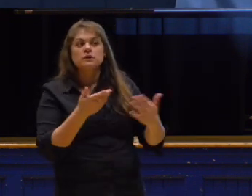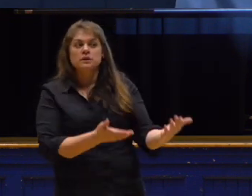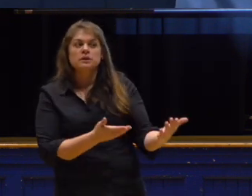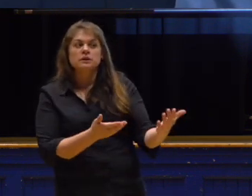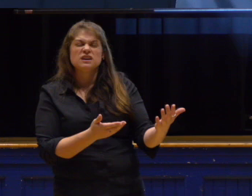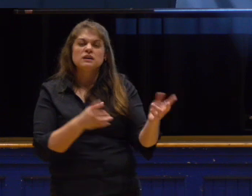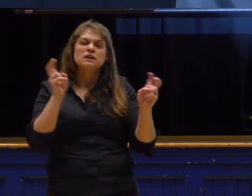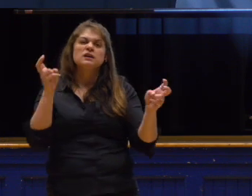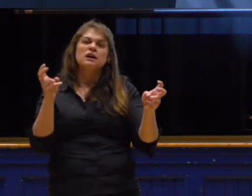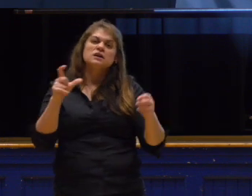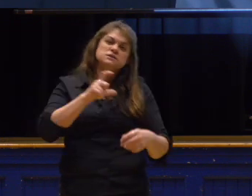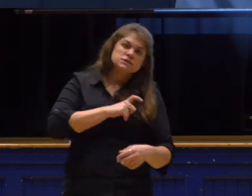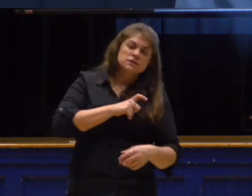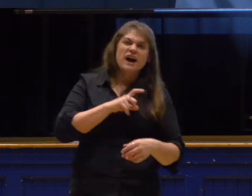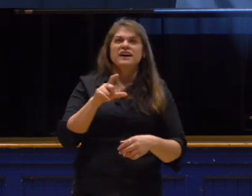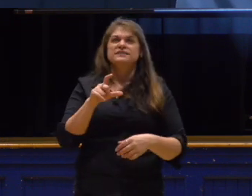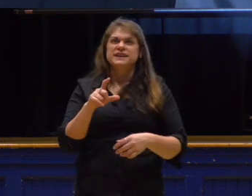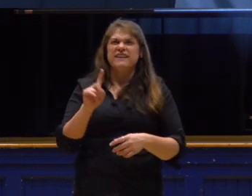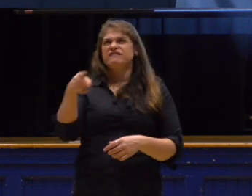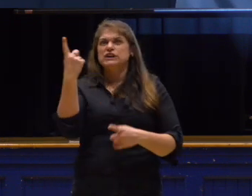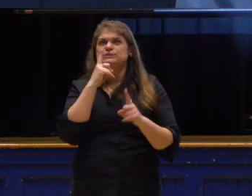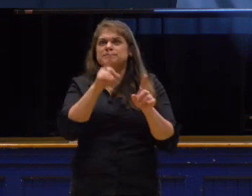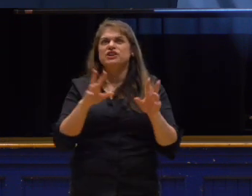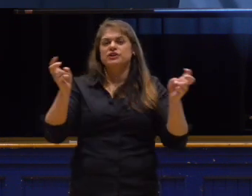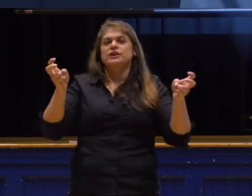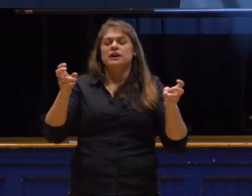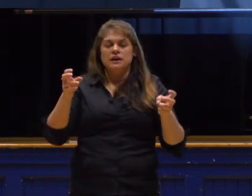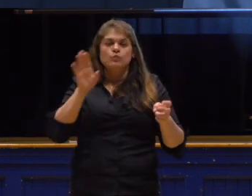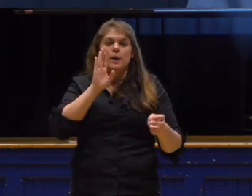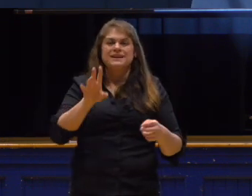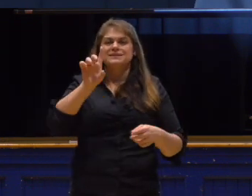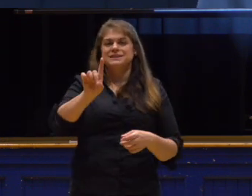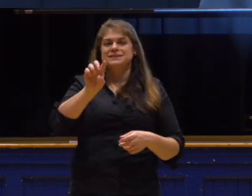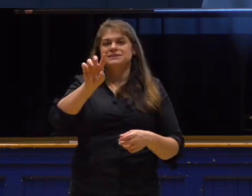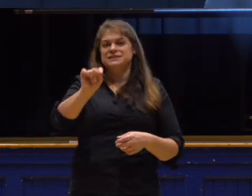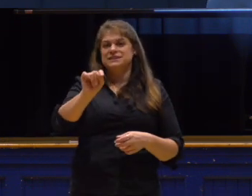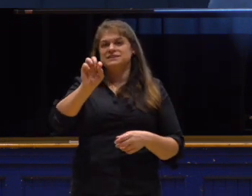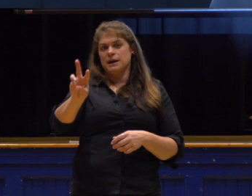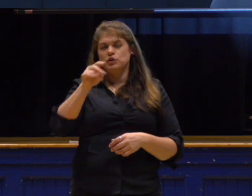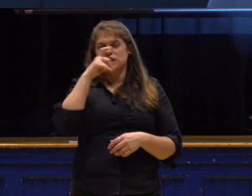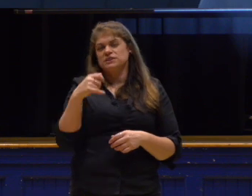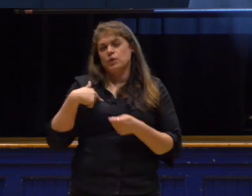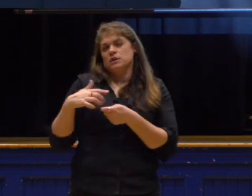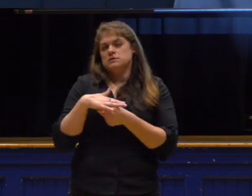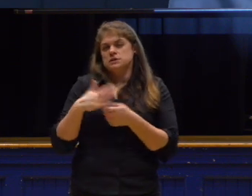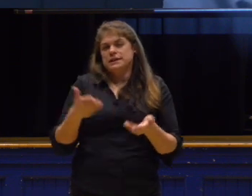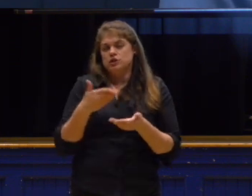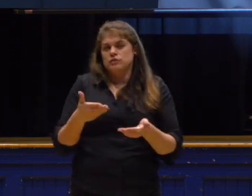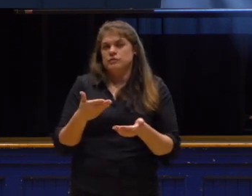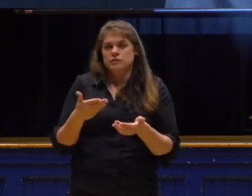first, I'm going to use the word first responder in a different category, but it's probably going to end up being the DPW out there, simply because we're